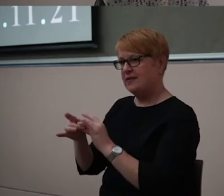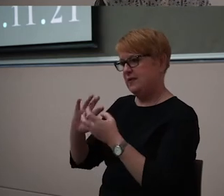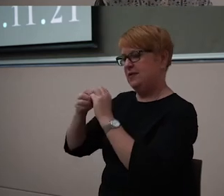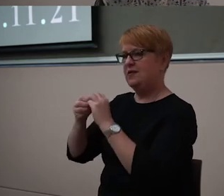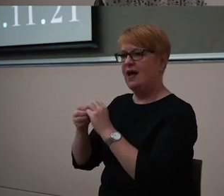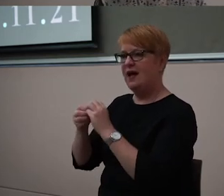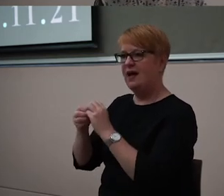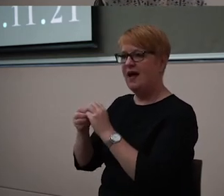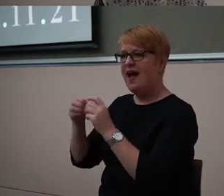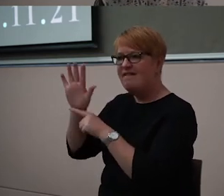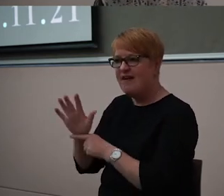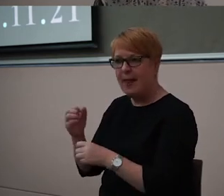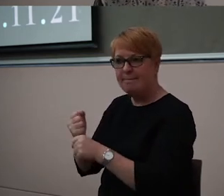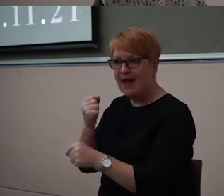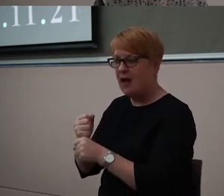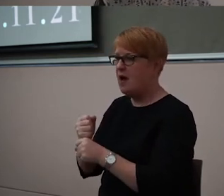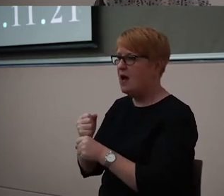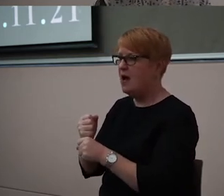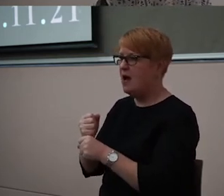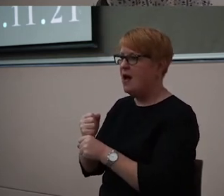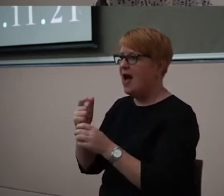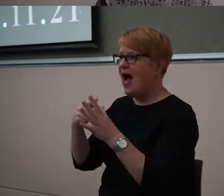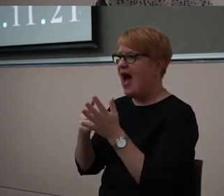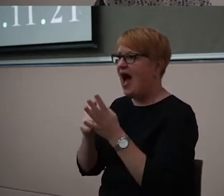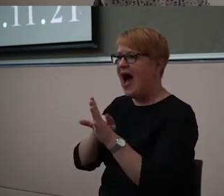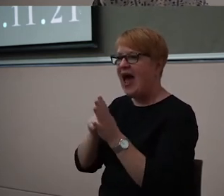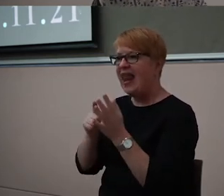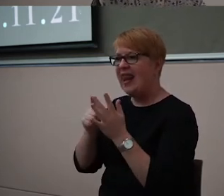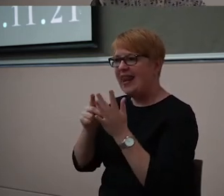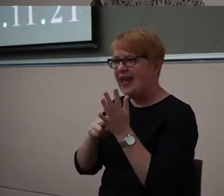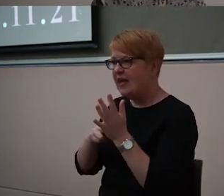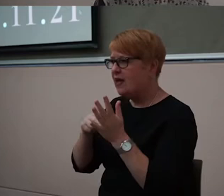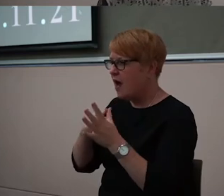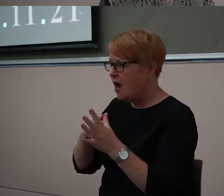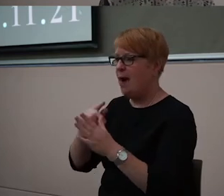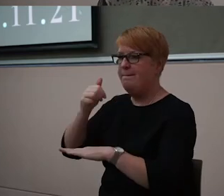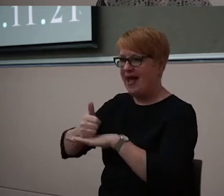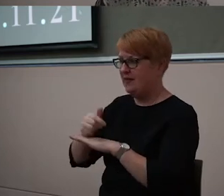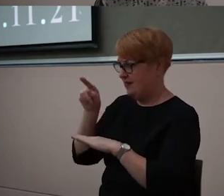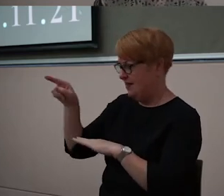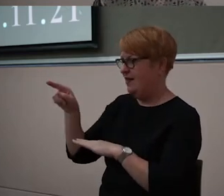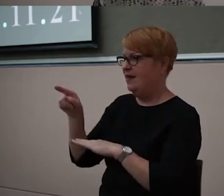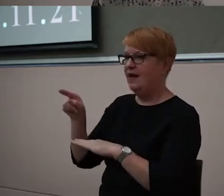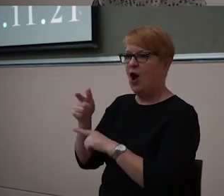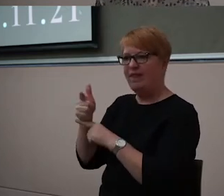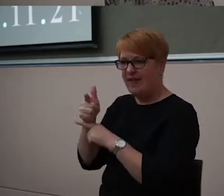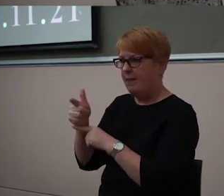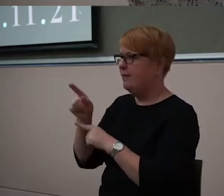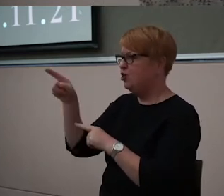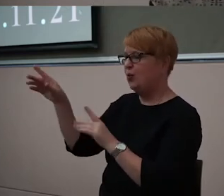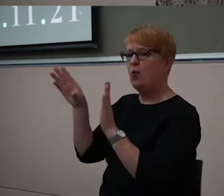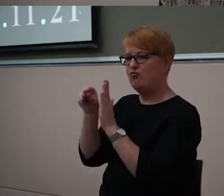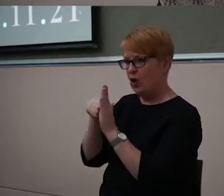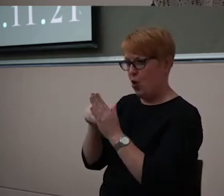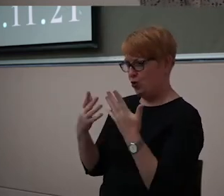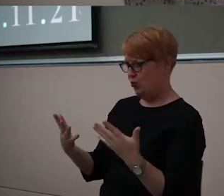is a filmmaker based in Manchester, who was also a collaborator of Jasleen during the project. And if you don't want to appear in the recording,